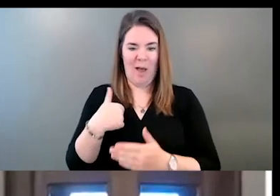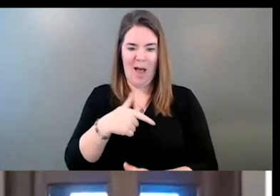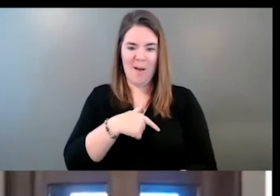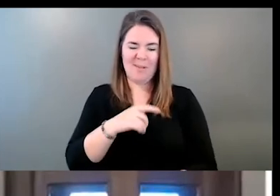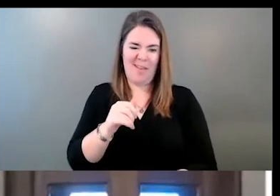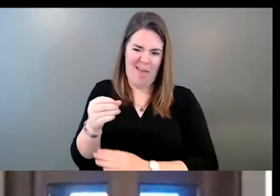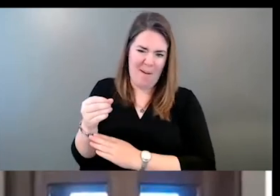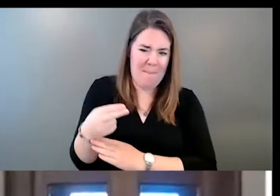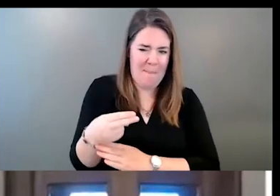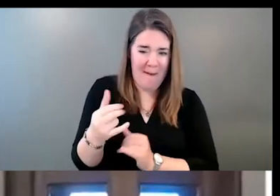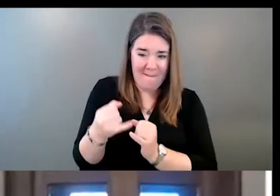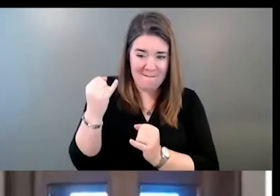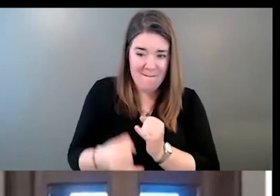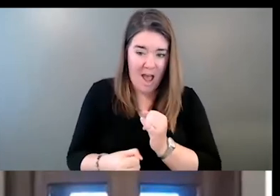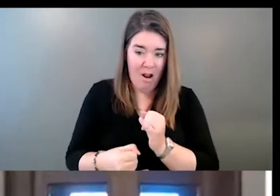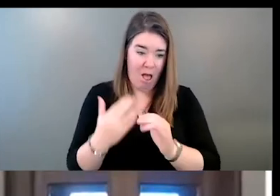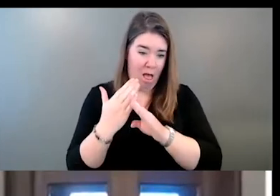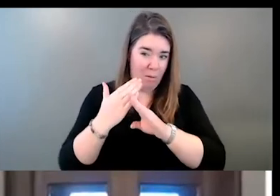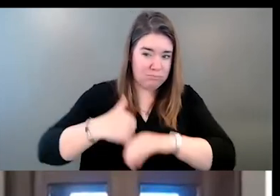Thank you.